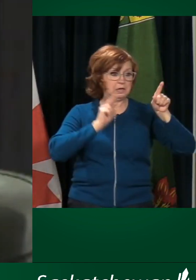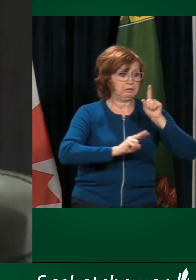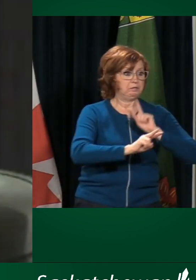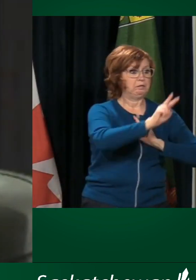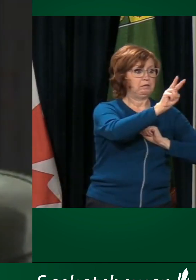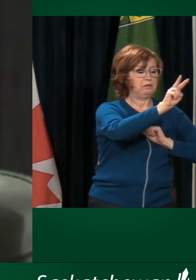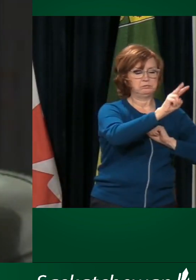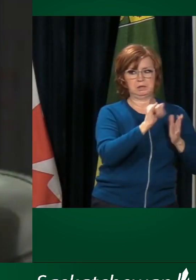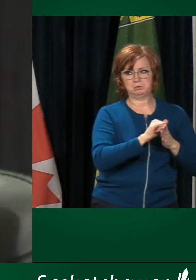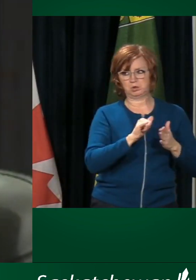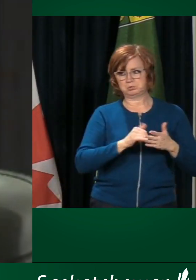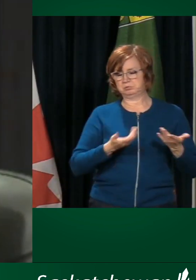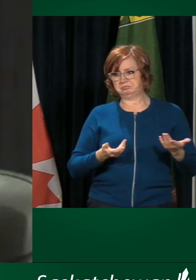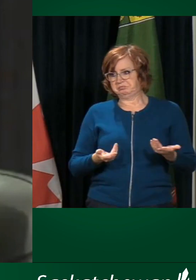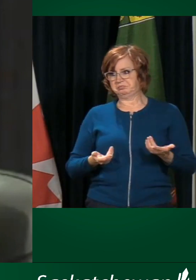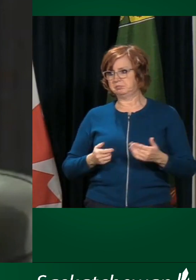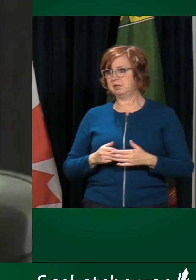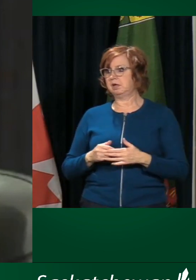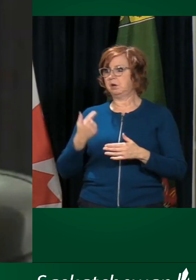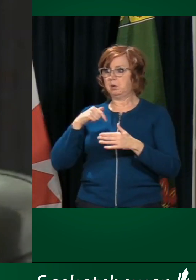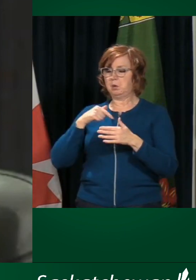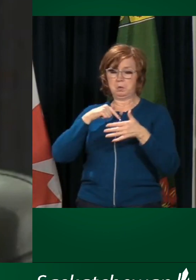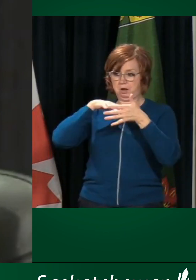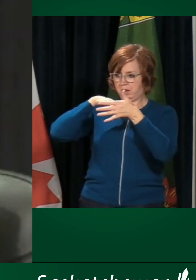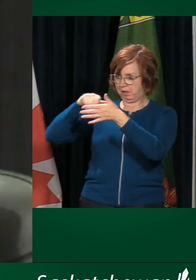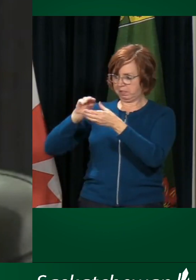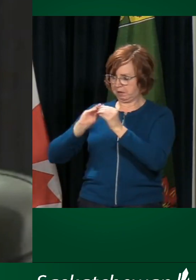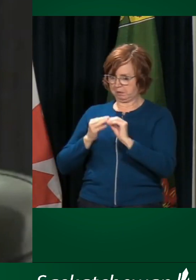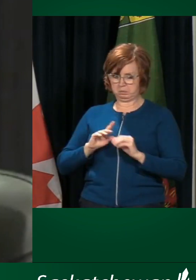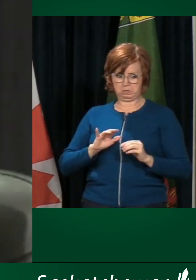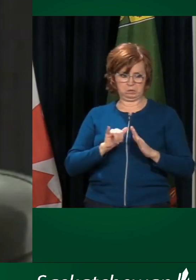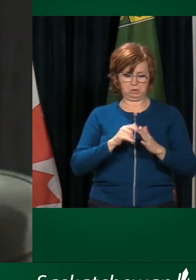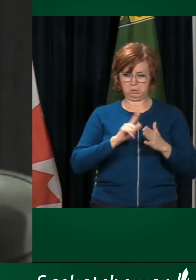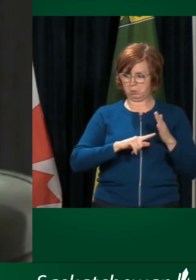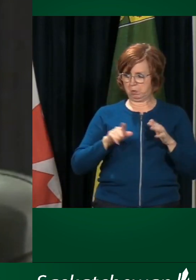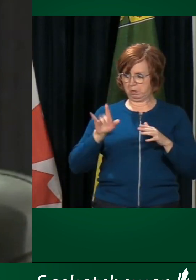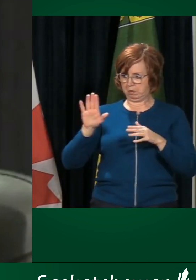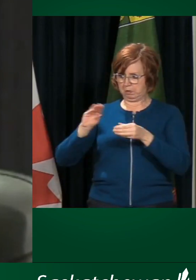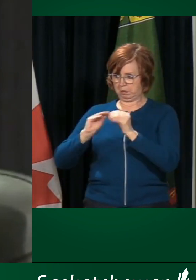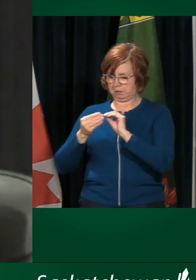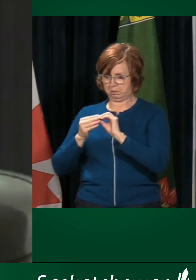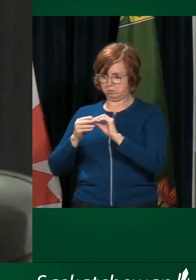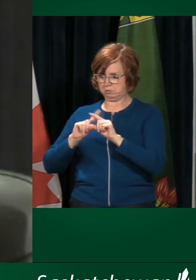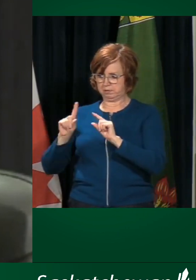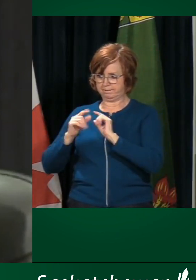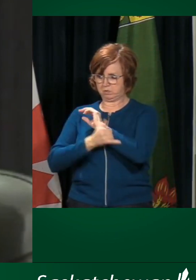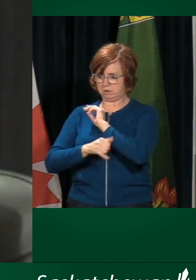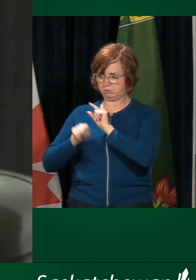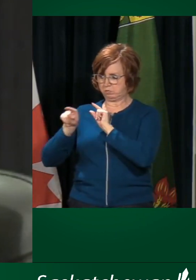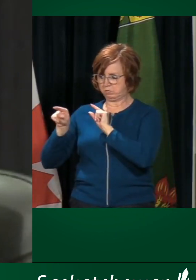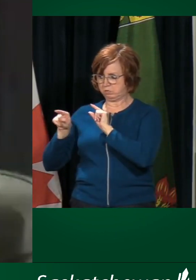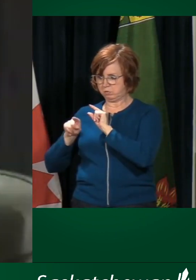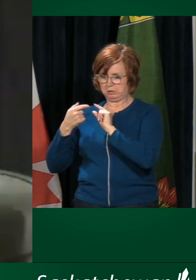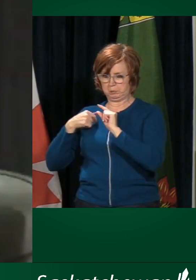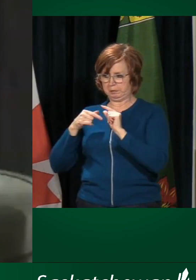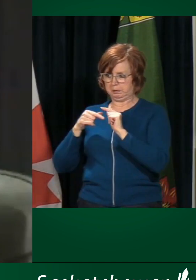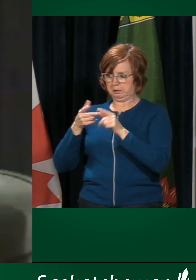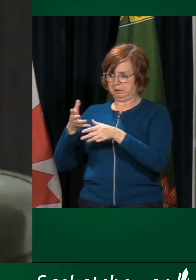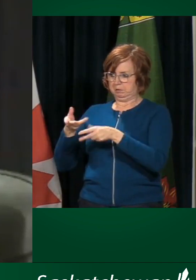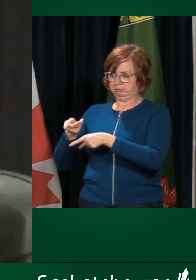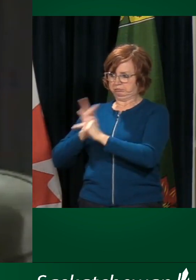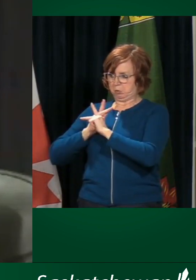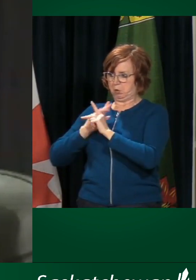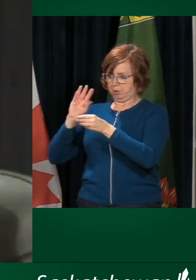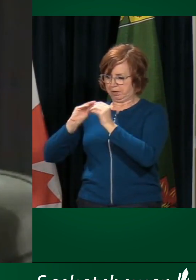data from outside Saskatchewan and outside the country, in fact, to do some of this work. I think since those days, we've seen things happen across